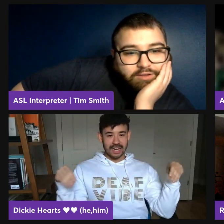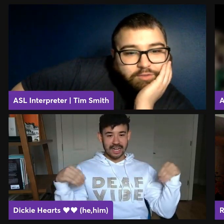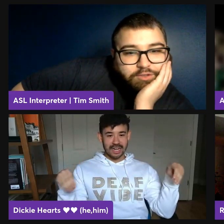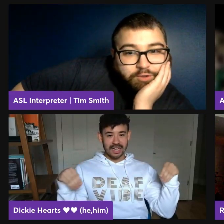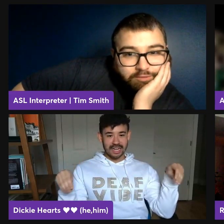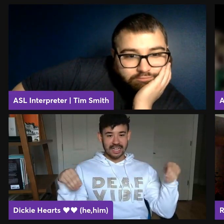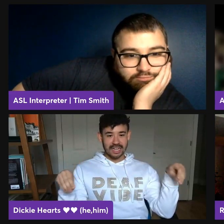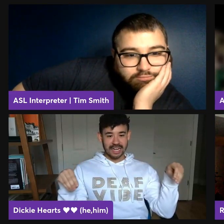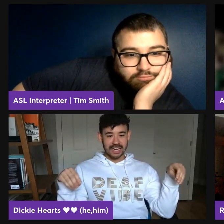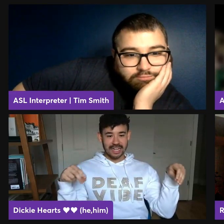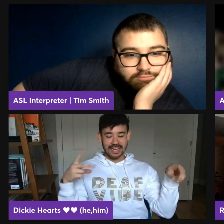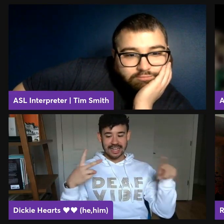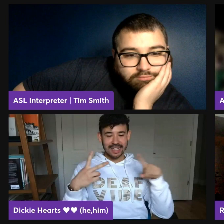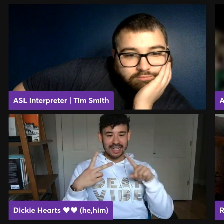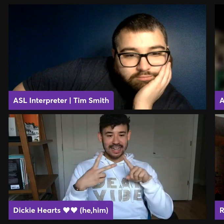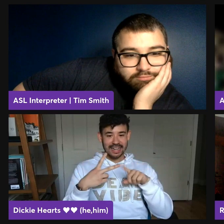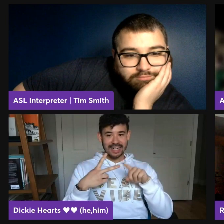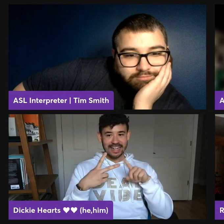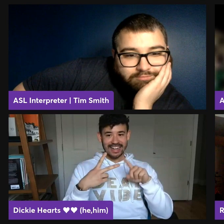Superstore.